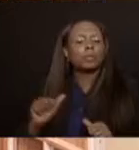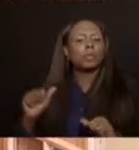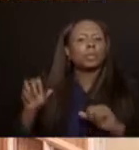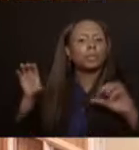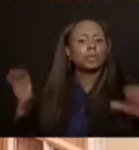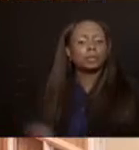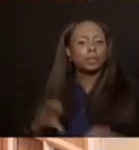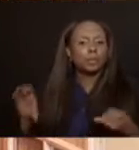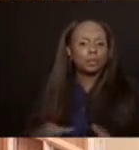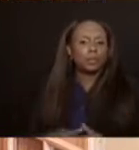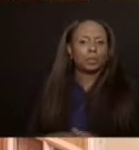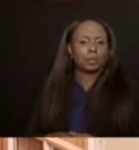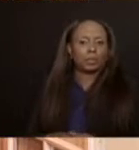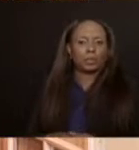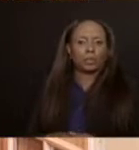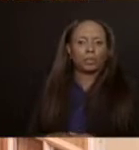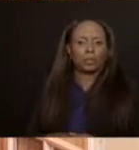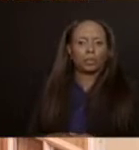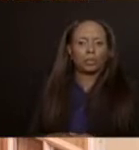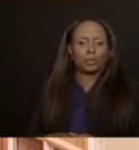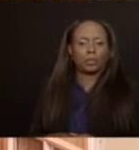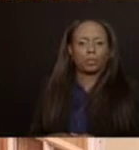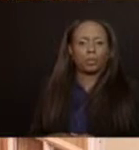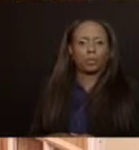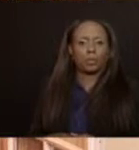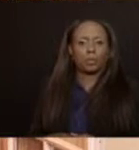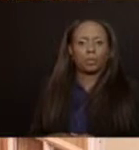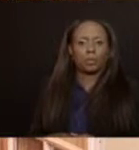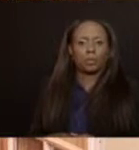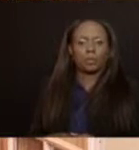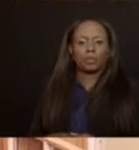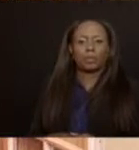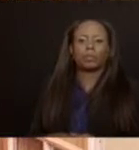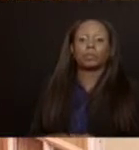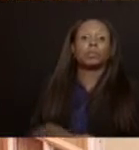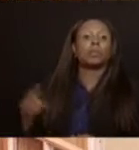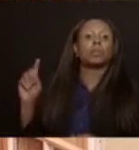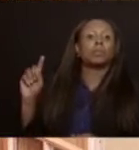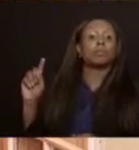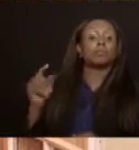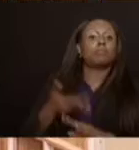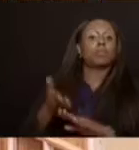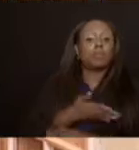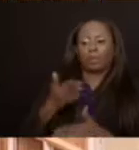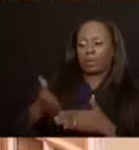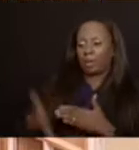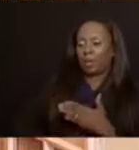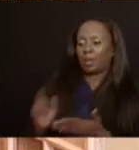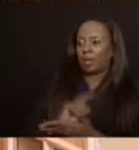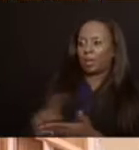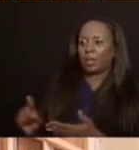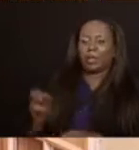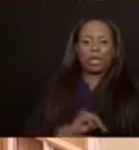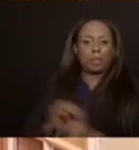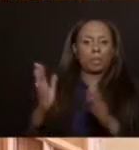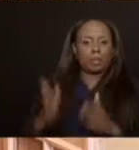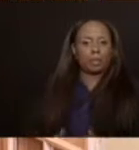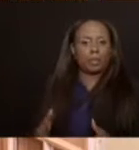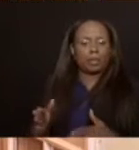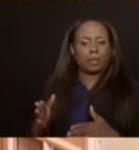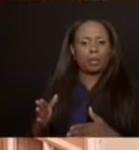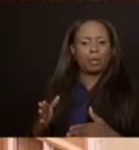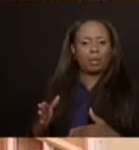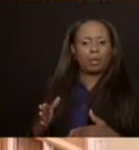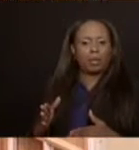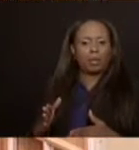with respect to this. The first guidelines the minister will have done before the end of the week, and that will be shared with all of